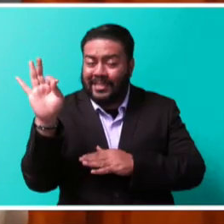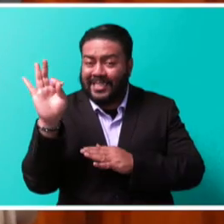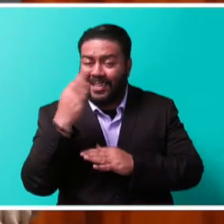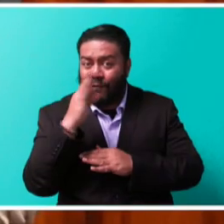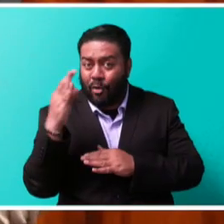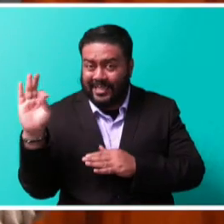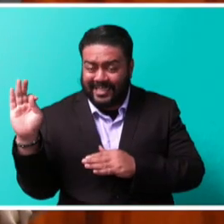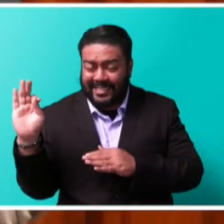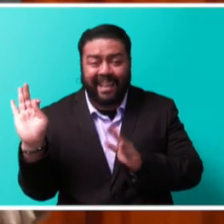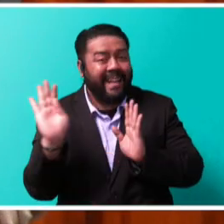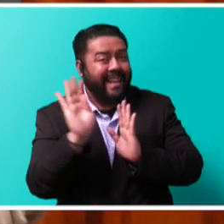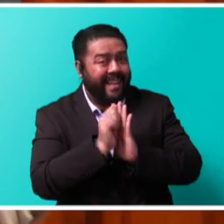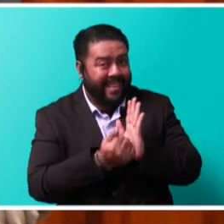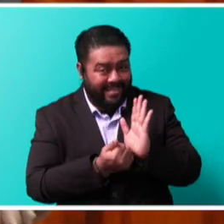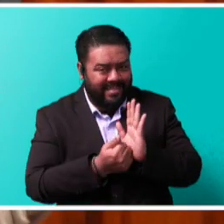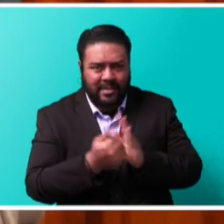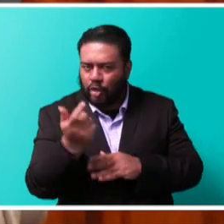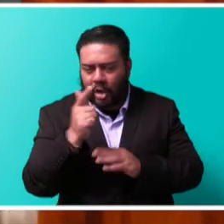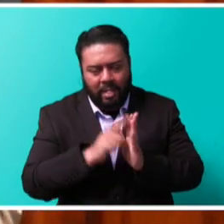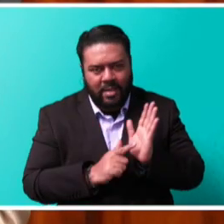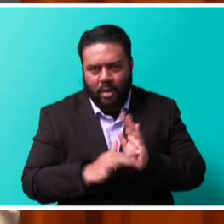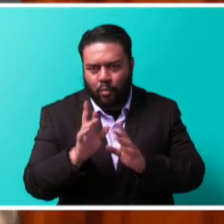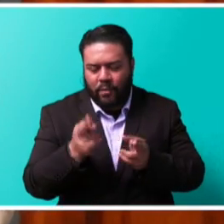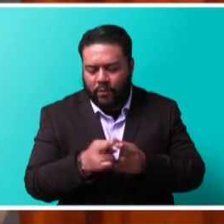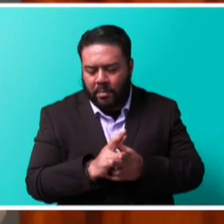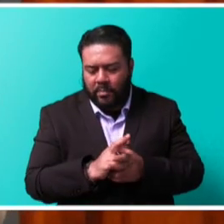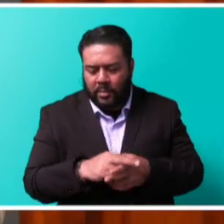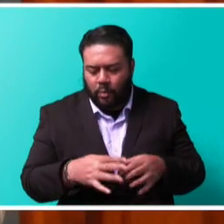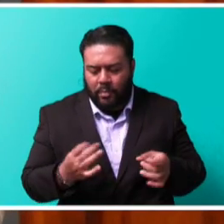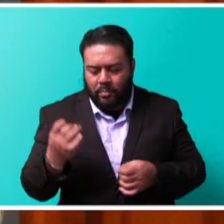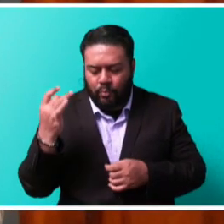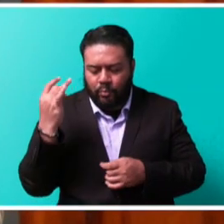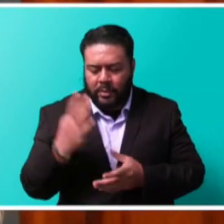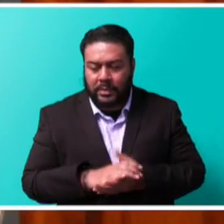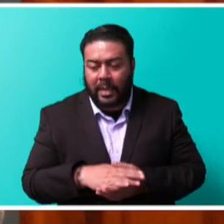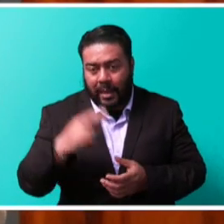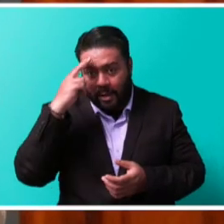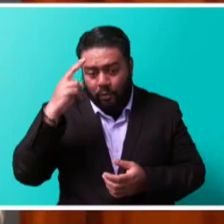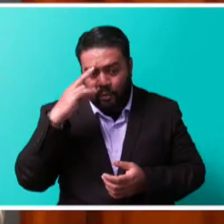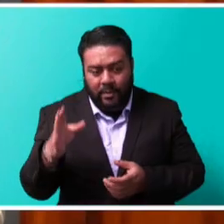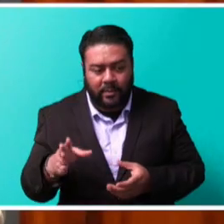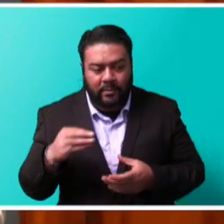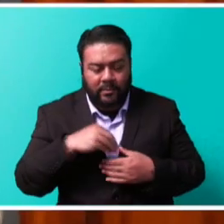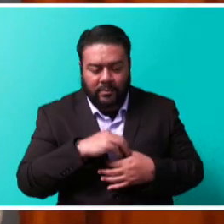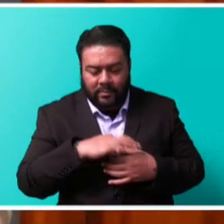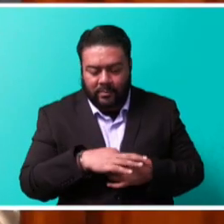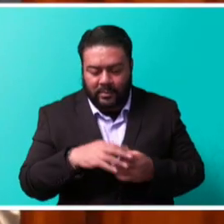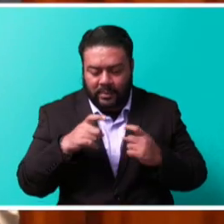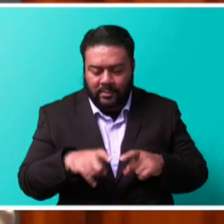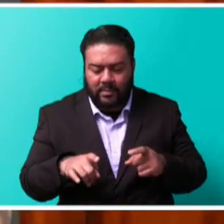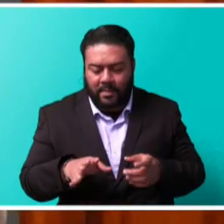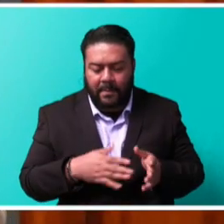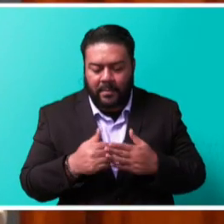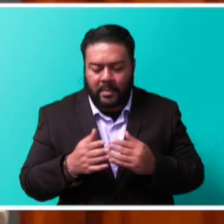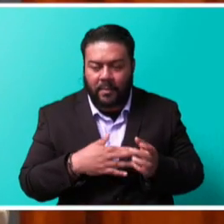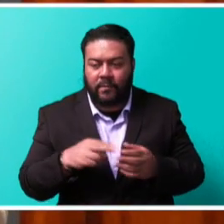Honorable Speaker, is not merely a legal reform. It represents a long-term national investment in the sustainable management of one of Fiji's